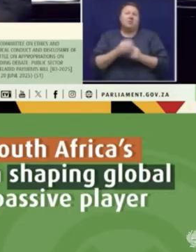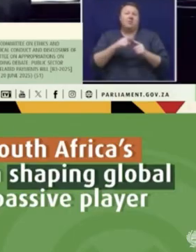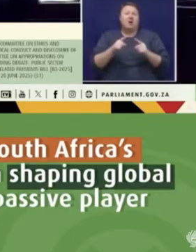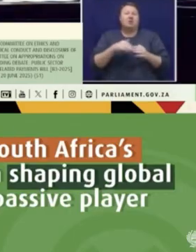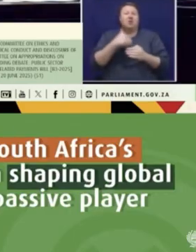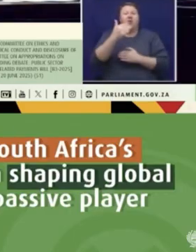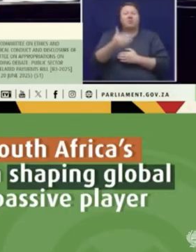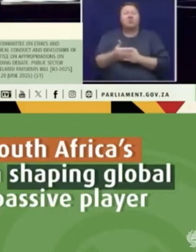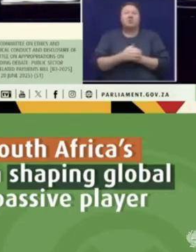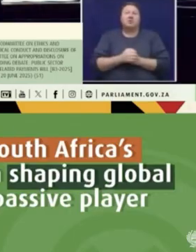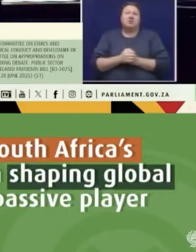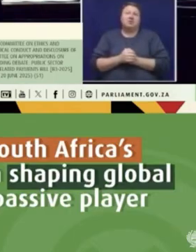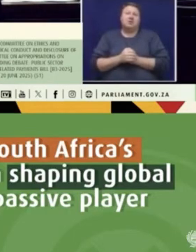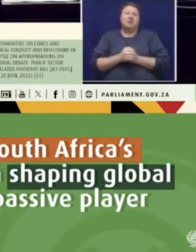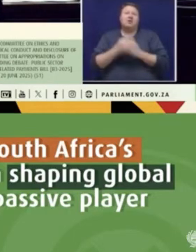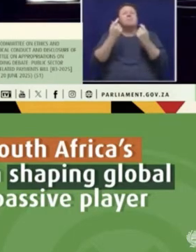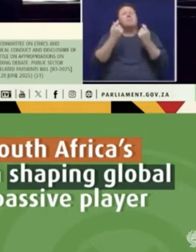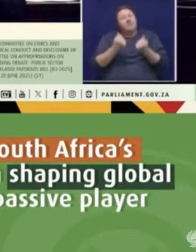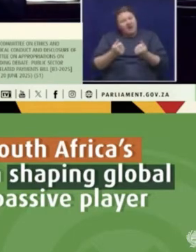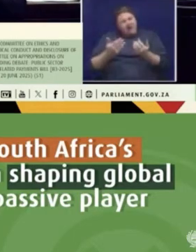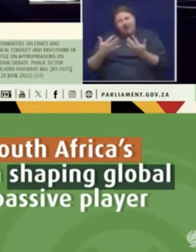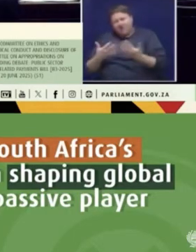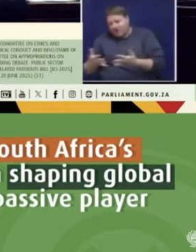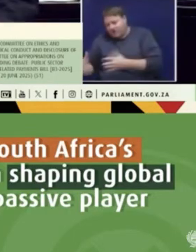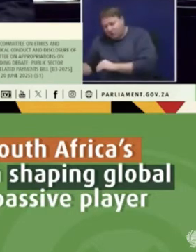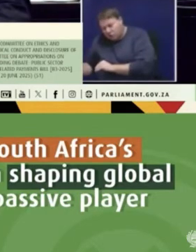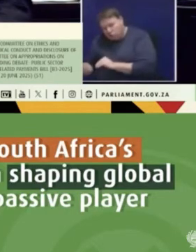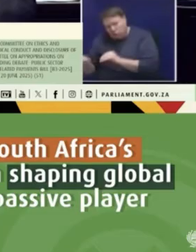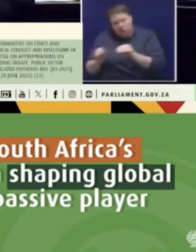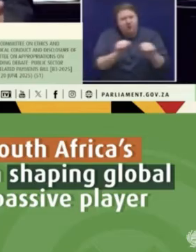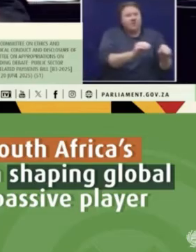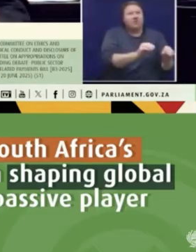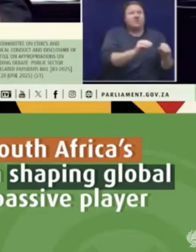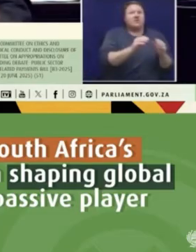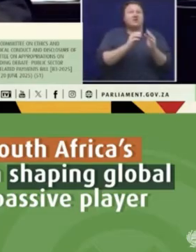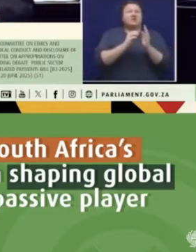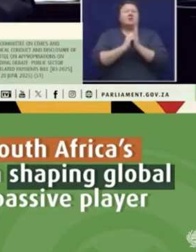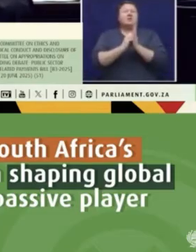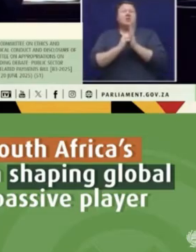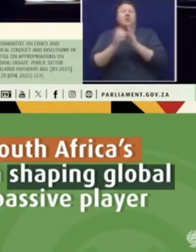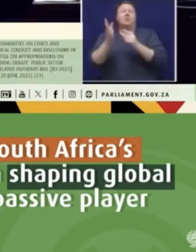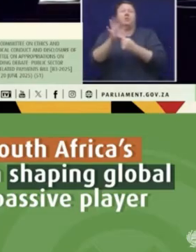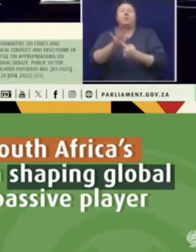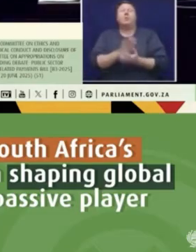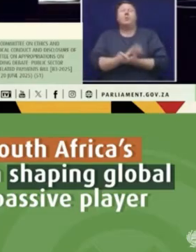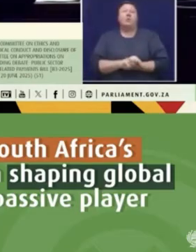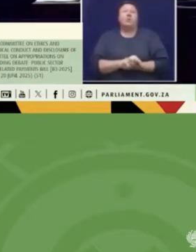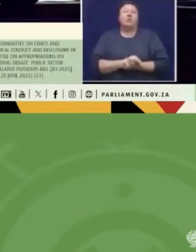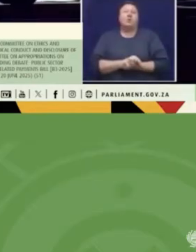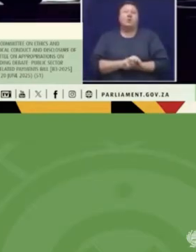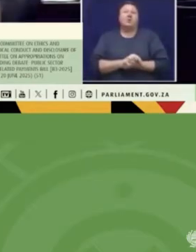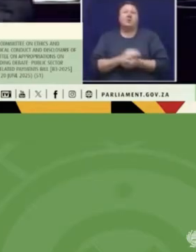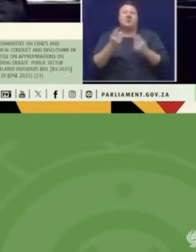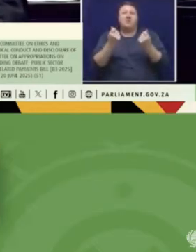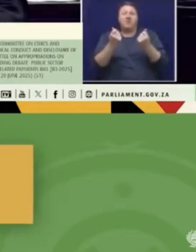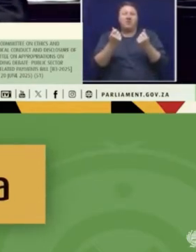we're grateful that that money was shifted. Now, that gives you the example of how you find